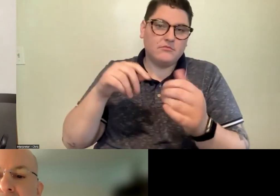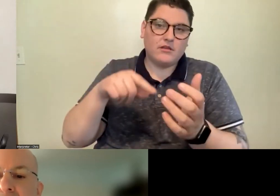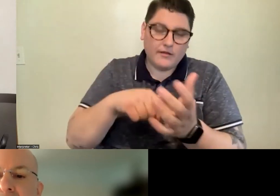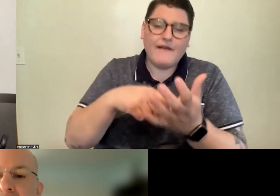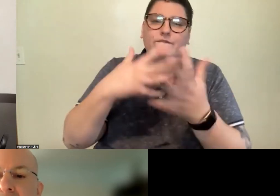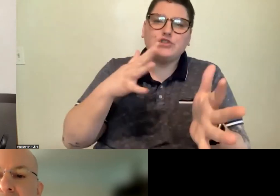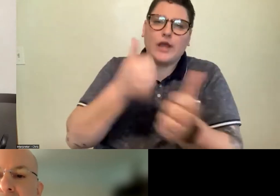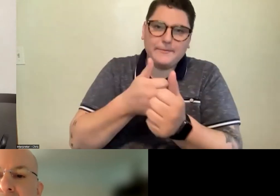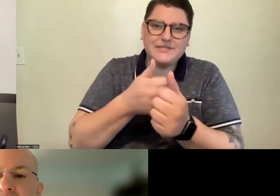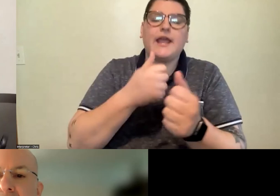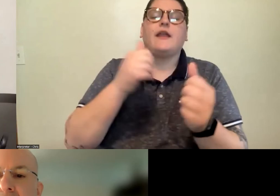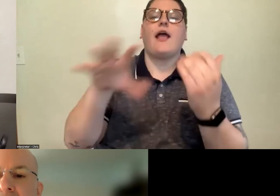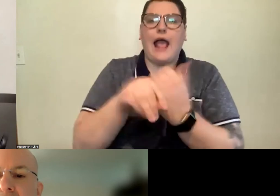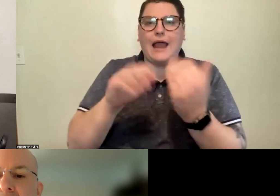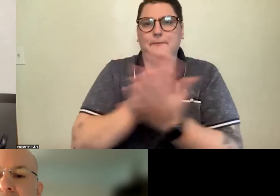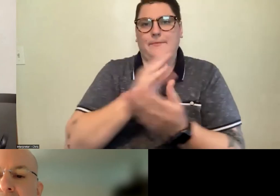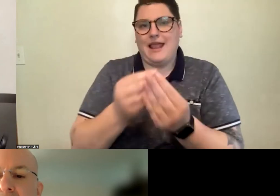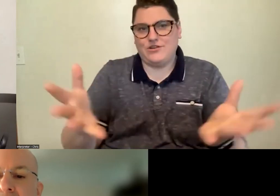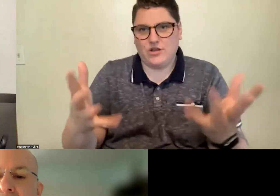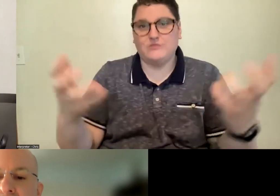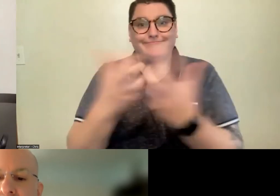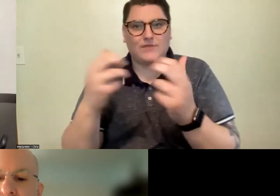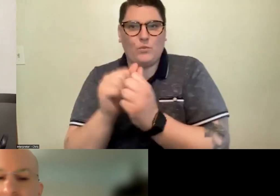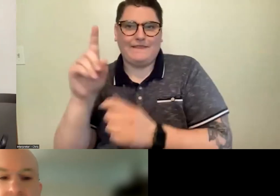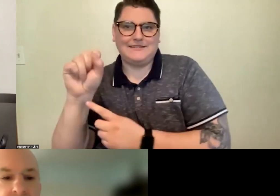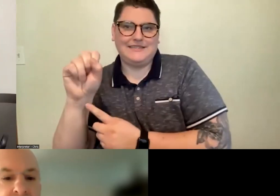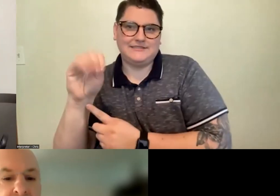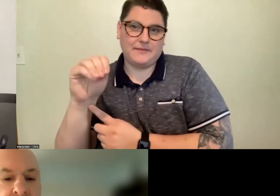educational handouts corresponding to DSM-5.